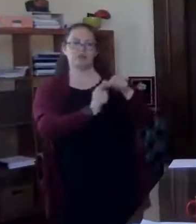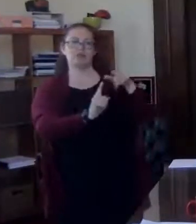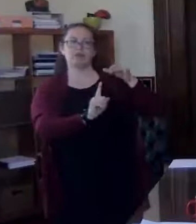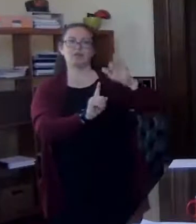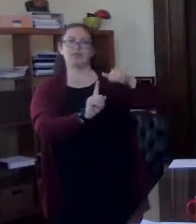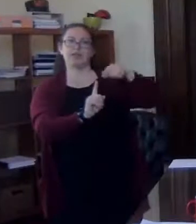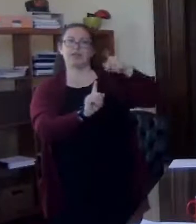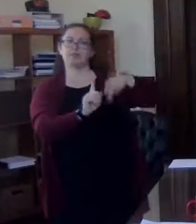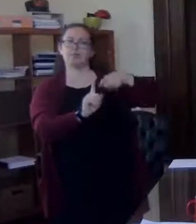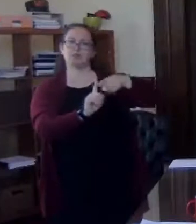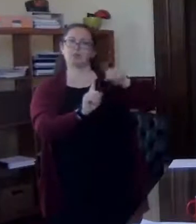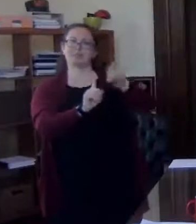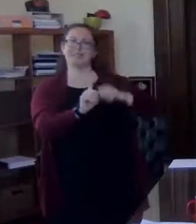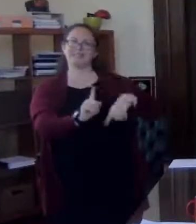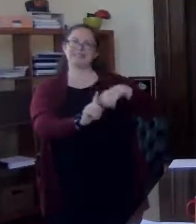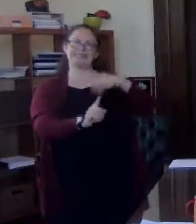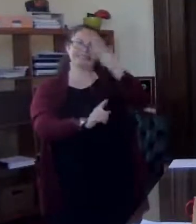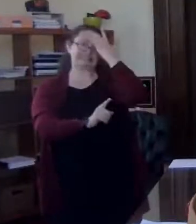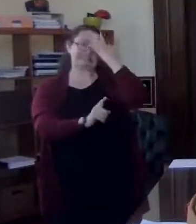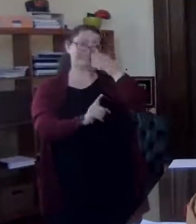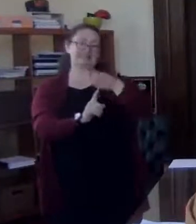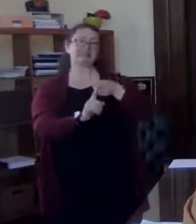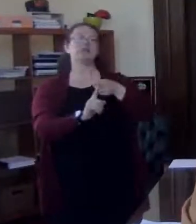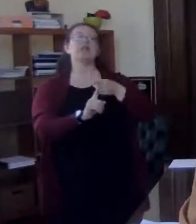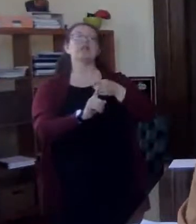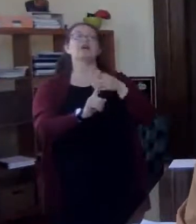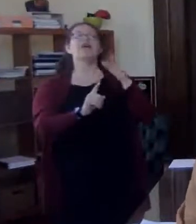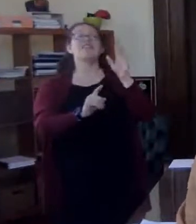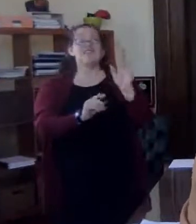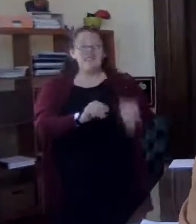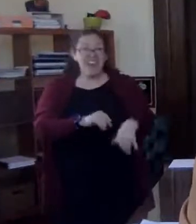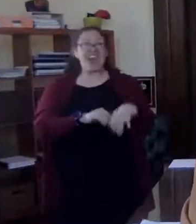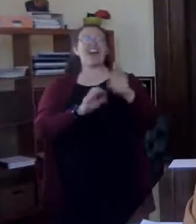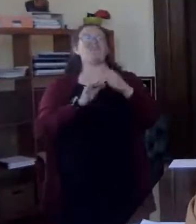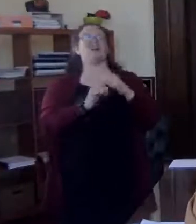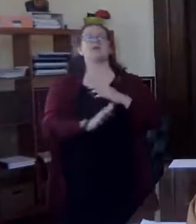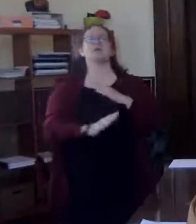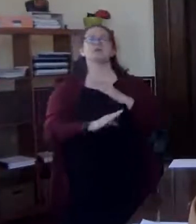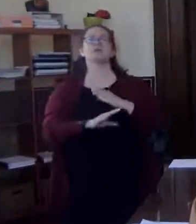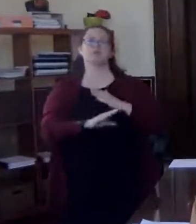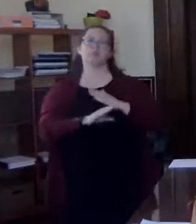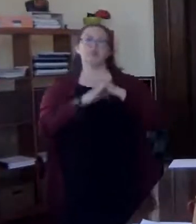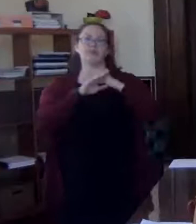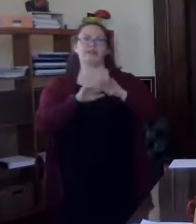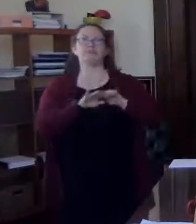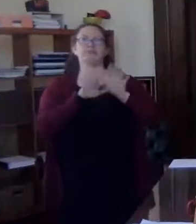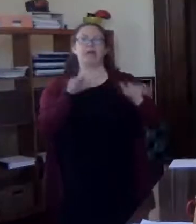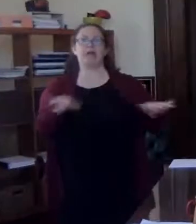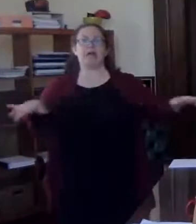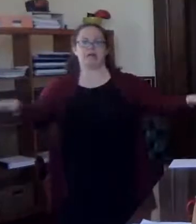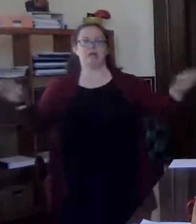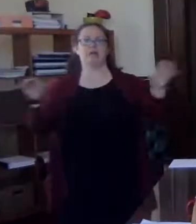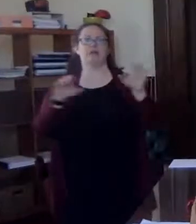very important. That is how you stop the community spread of COVID-19.